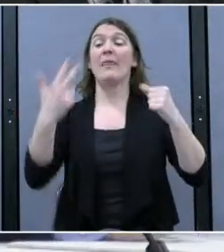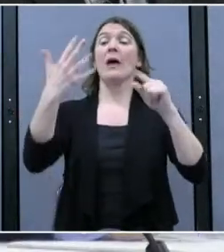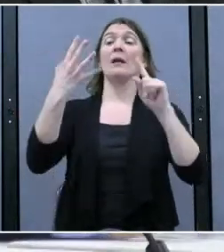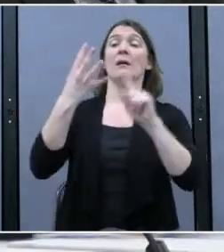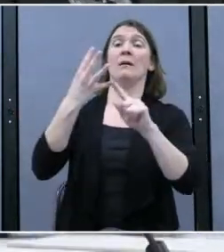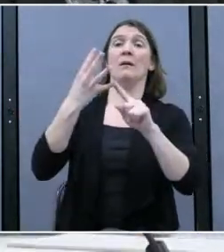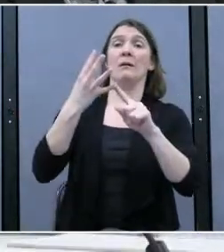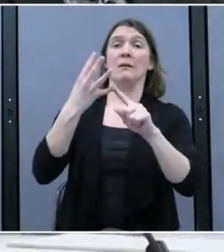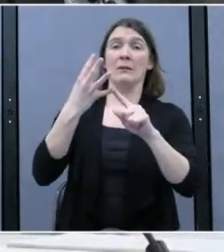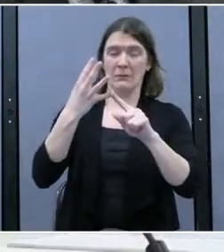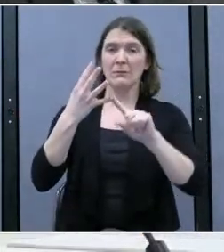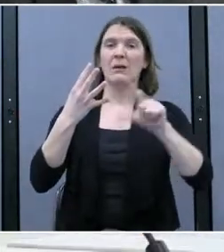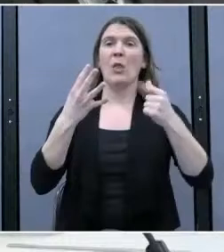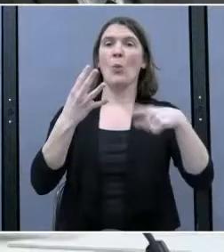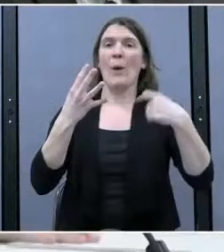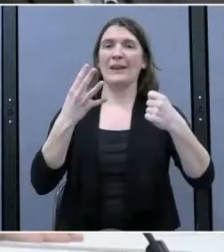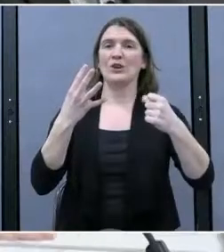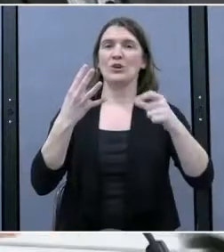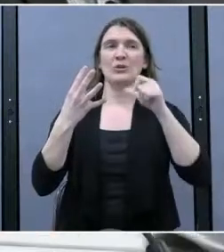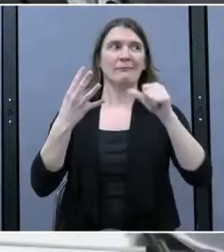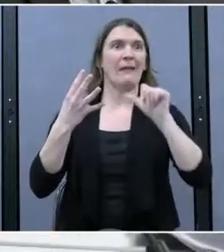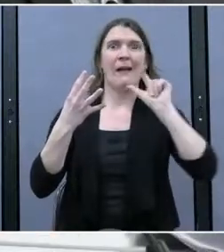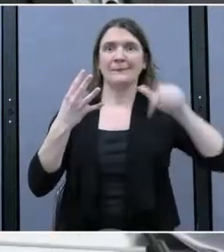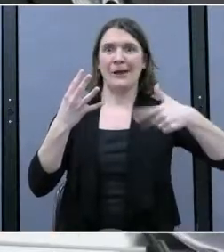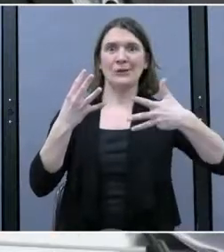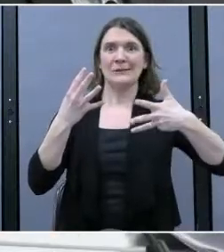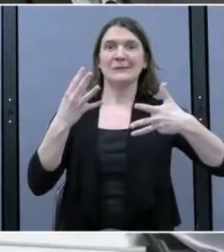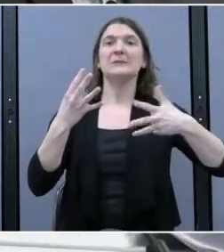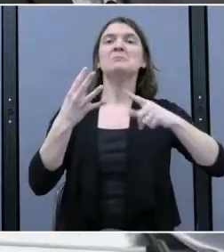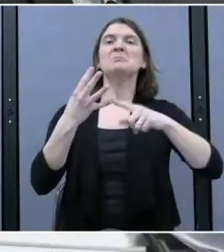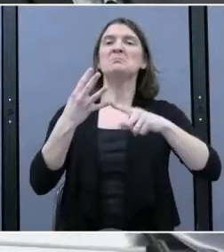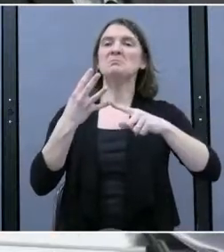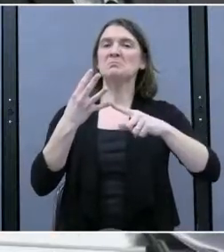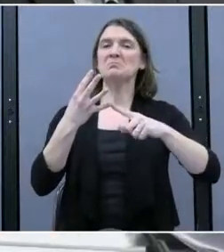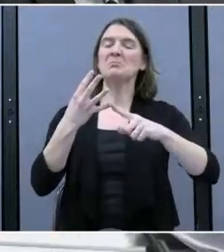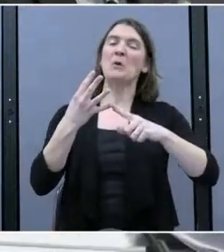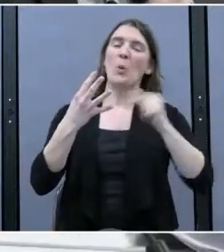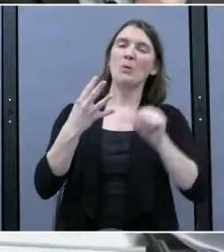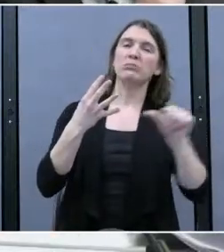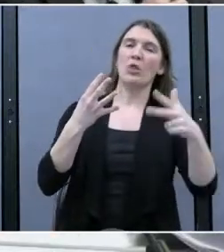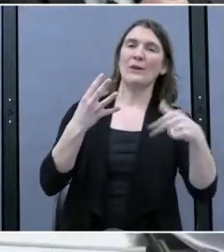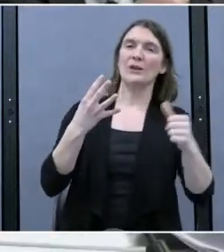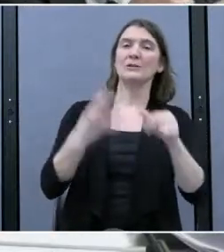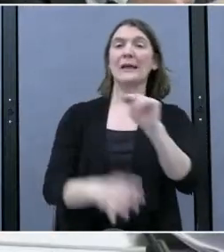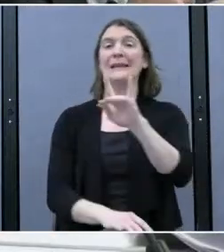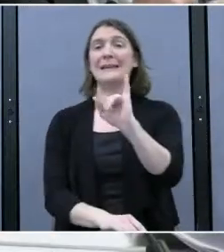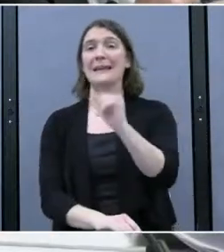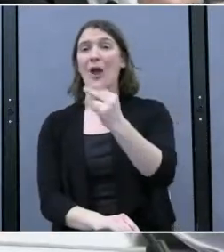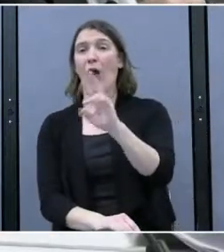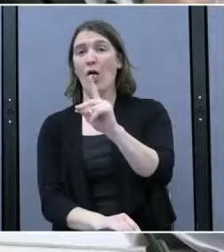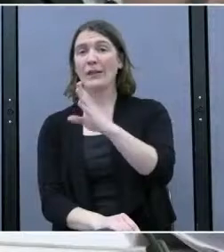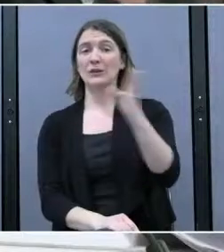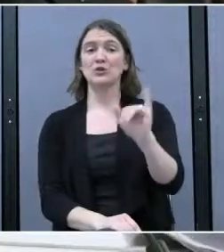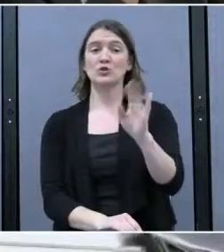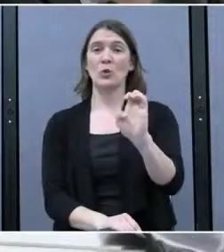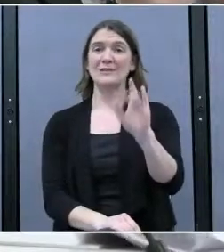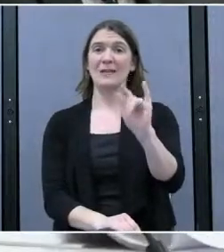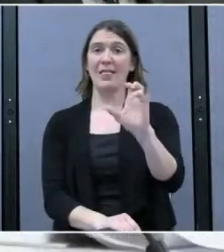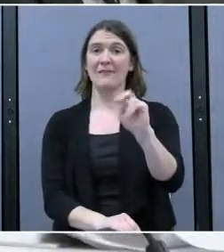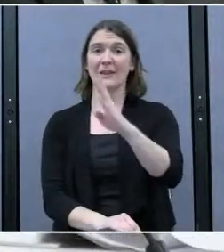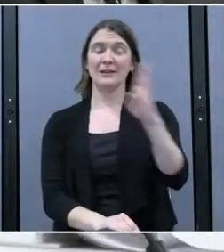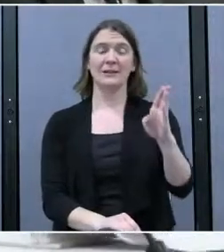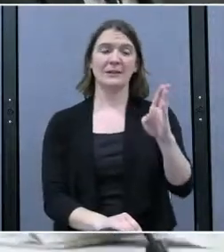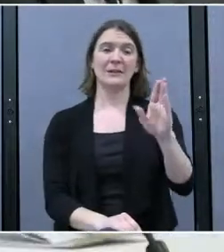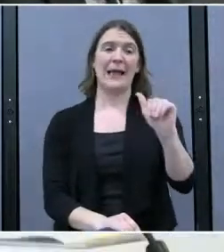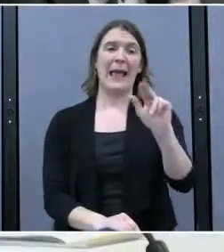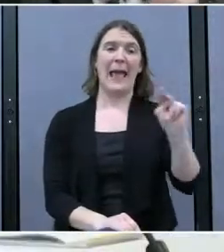1-year expired terms. There are names for consideration already for the 3-year term: Nikki Holland, Joyce Sullivan, and